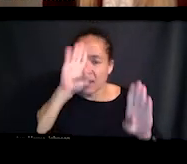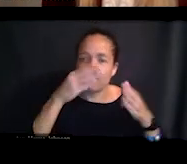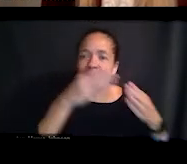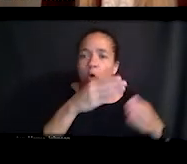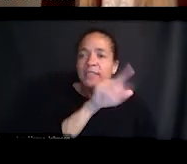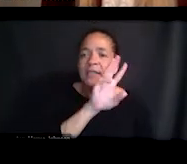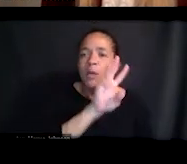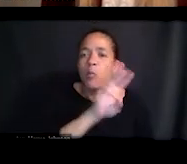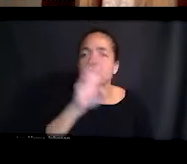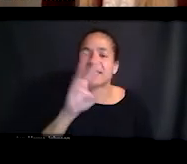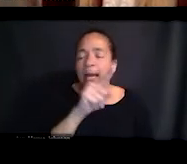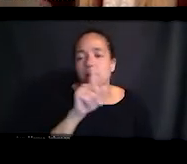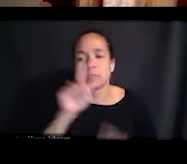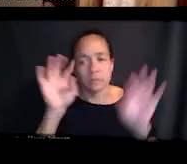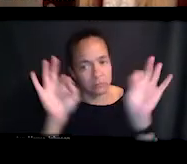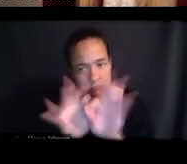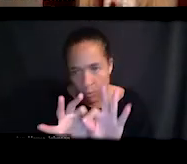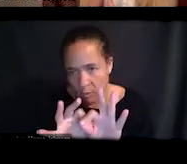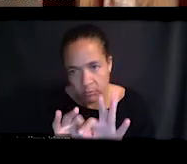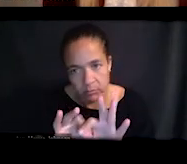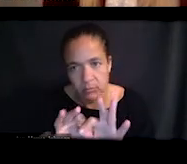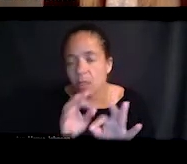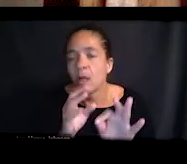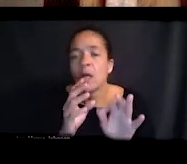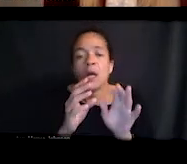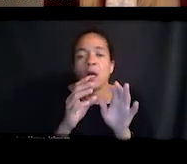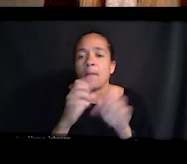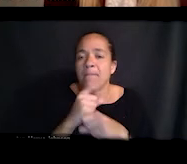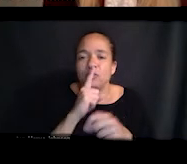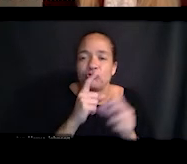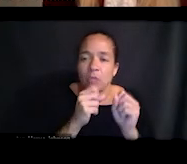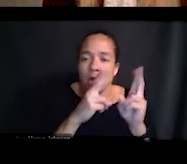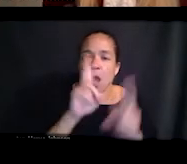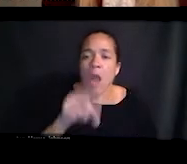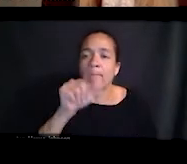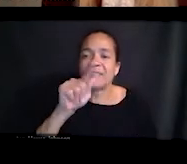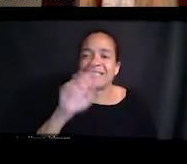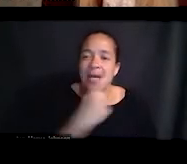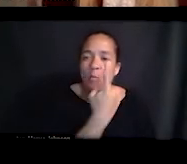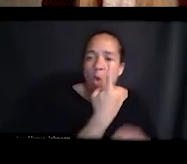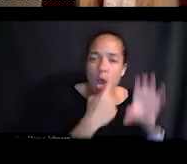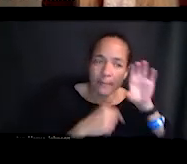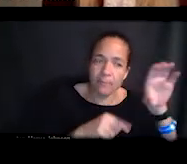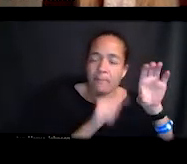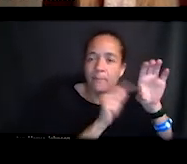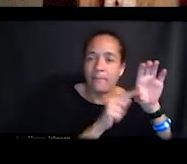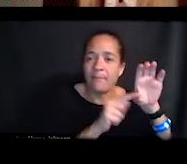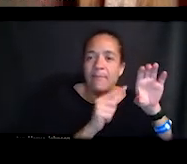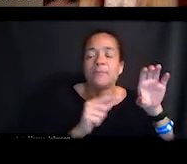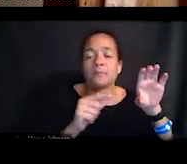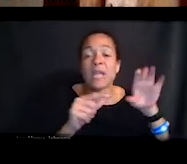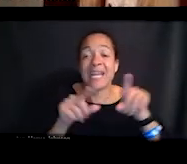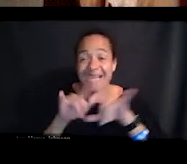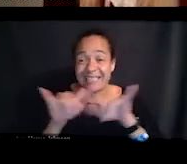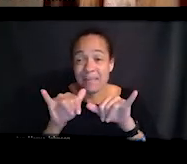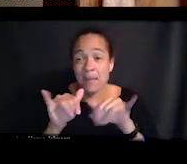important. We made sure to keep all of our updates in one place. But we also, as we went throughout this process, we